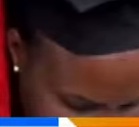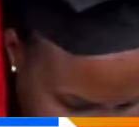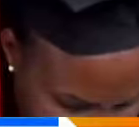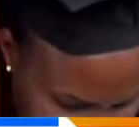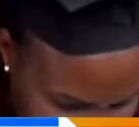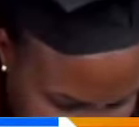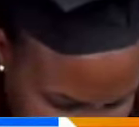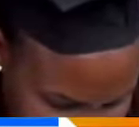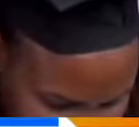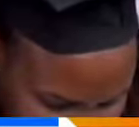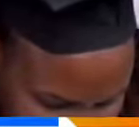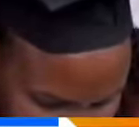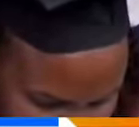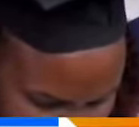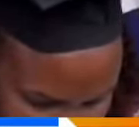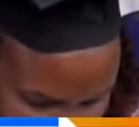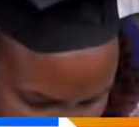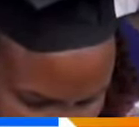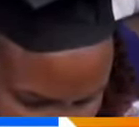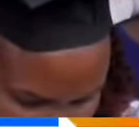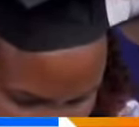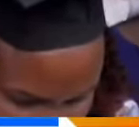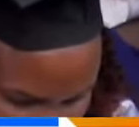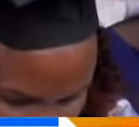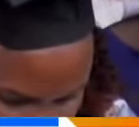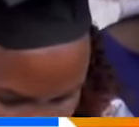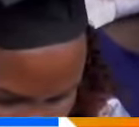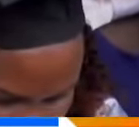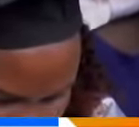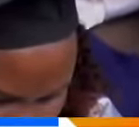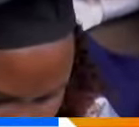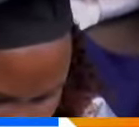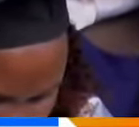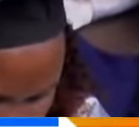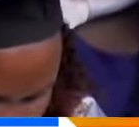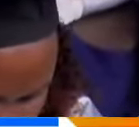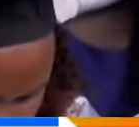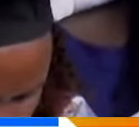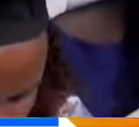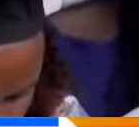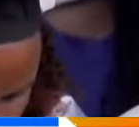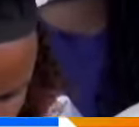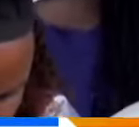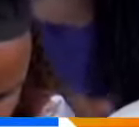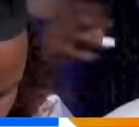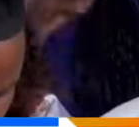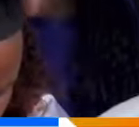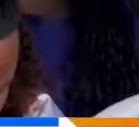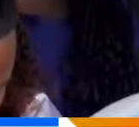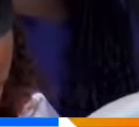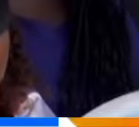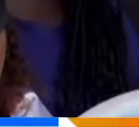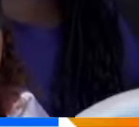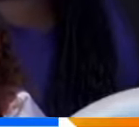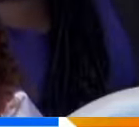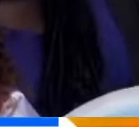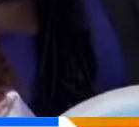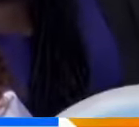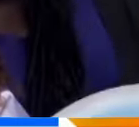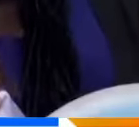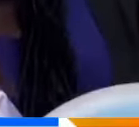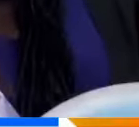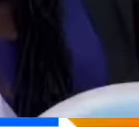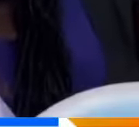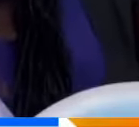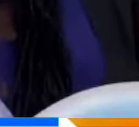Kenya, Rwanda, Uganda, Burundi, Somaliland, and other diaspora countries, which exemplifies the commitment of